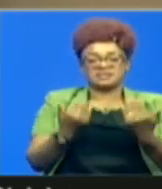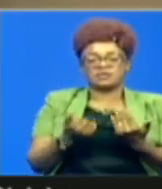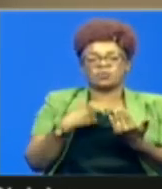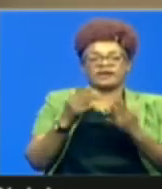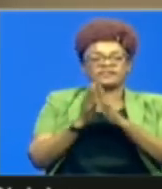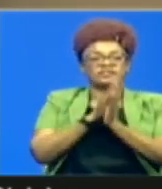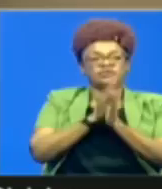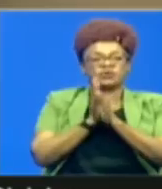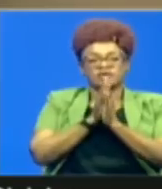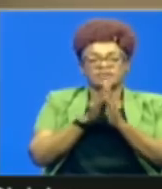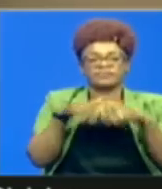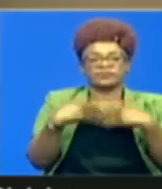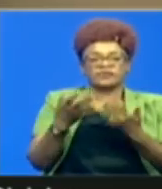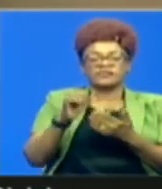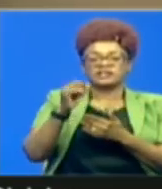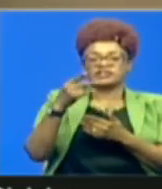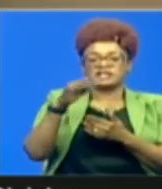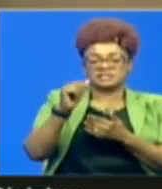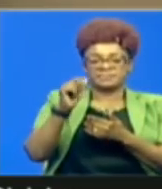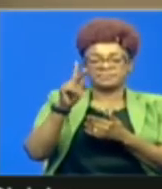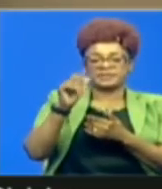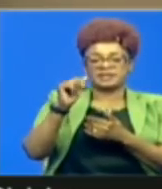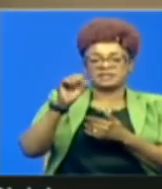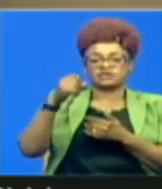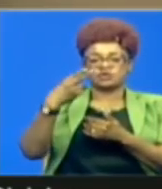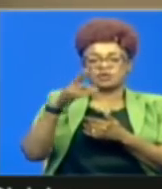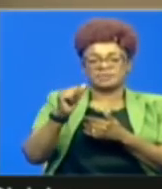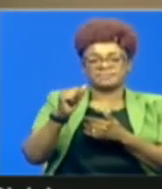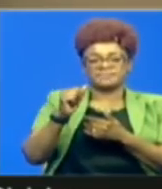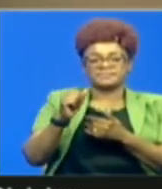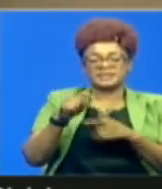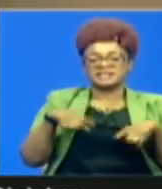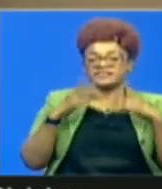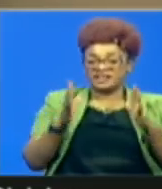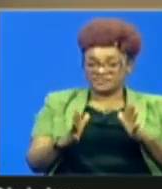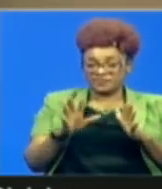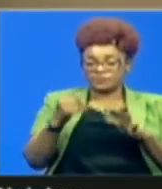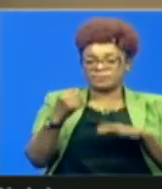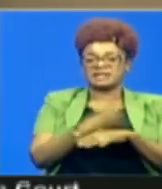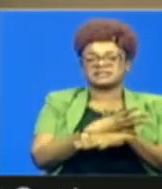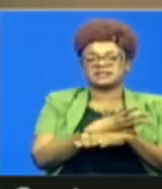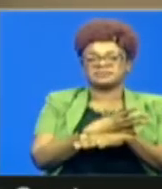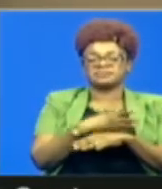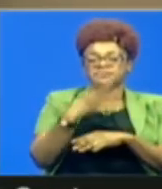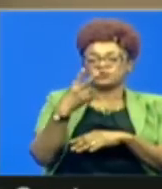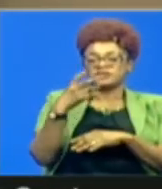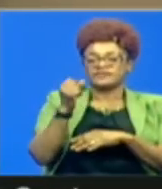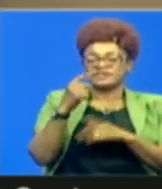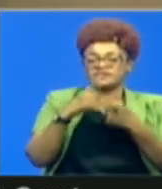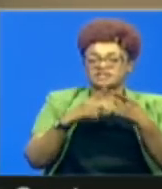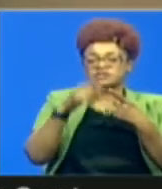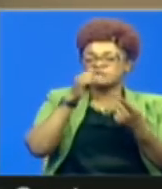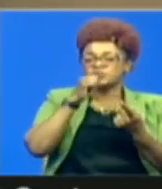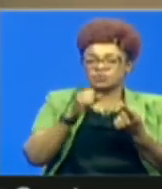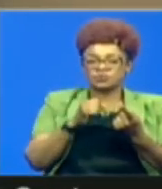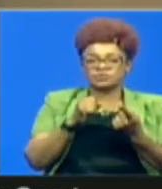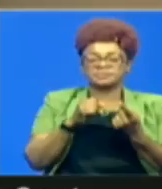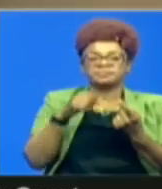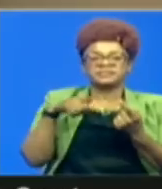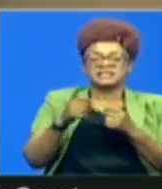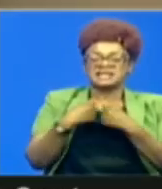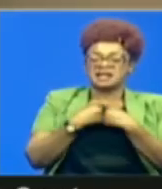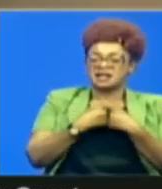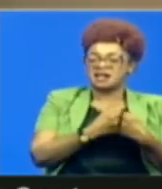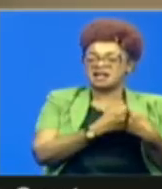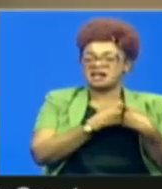of Shienze Kasoha, a cancer survivor. Now, at only 25 years of age, she has both battled but